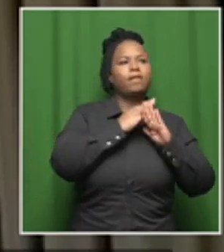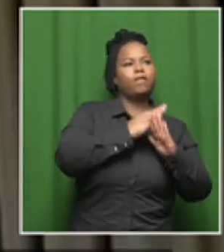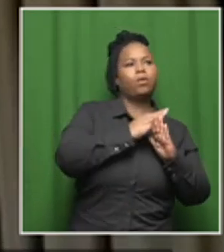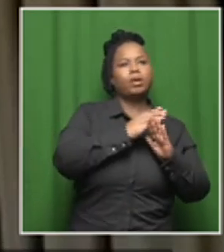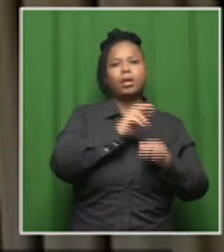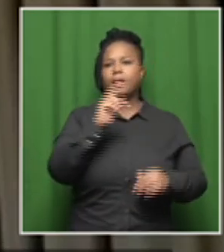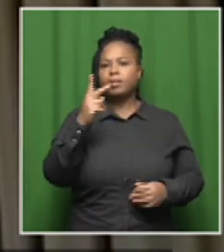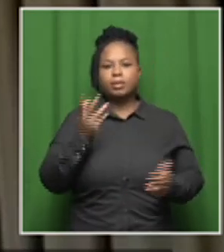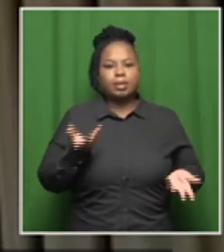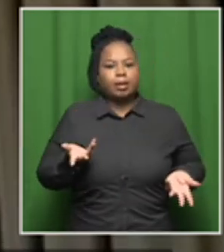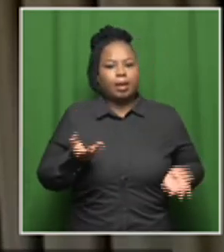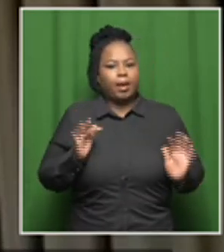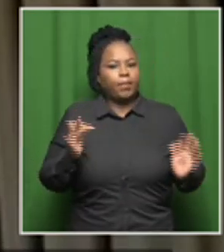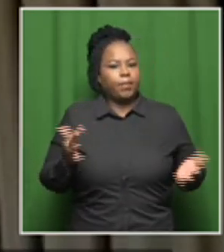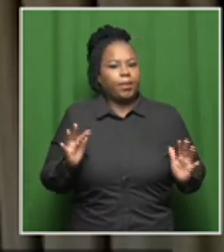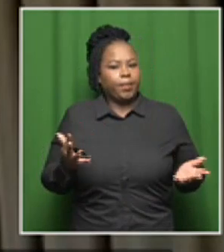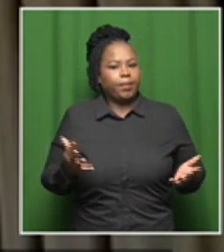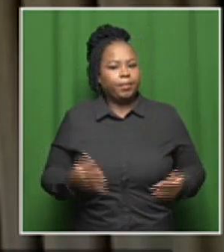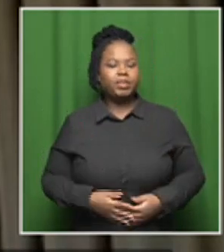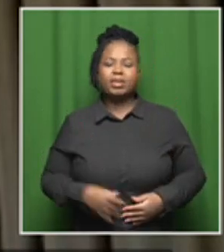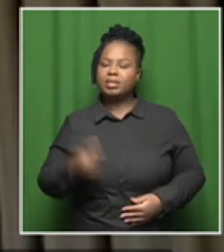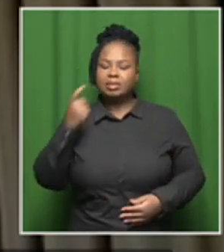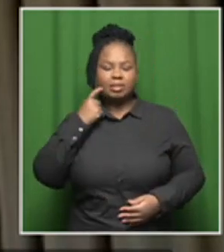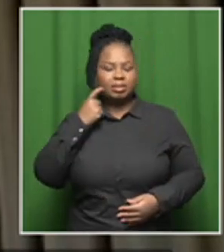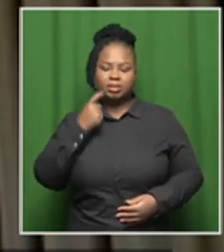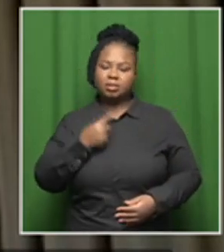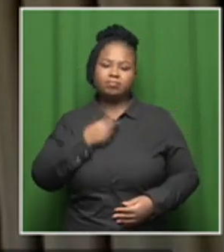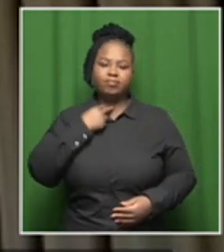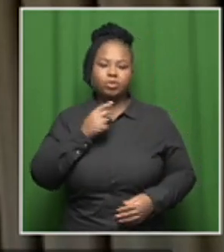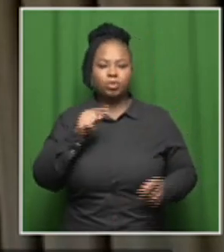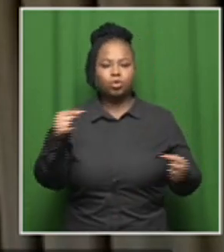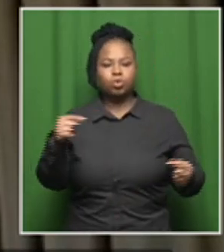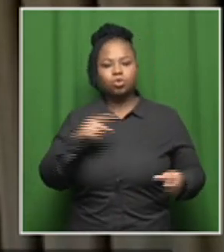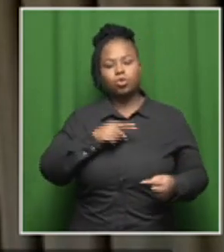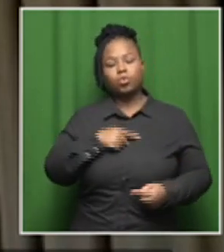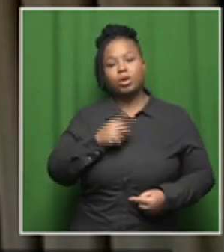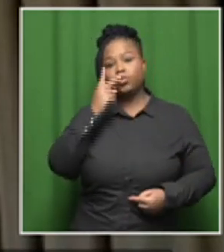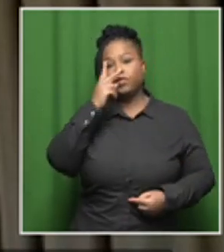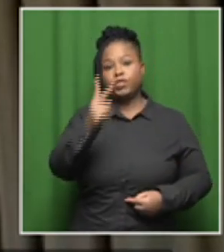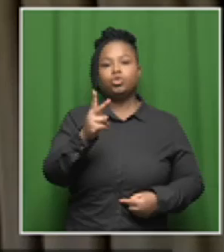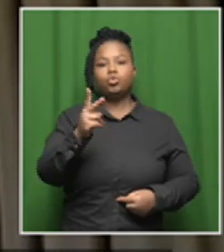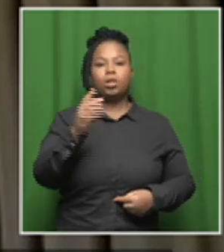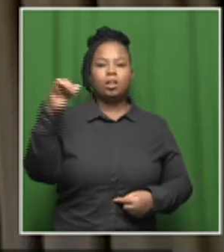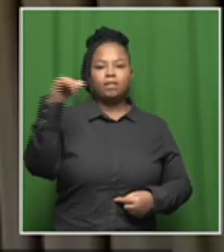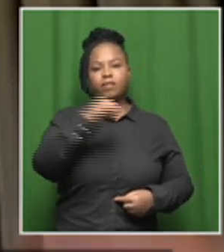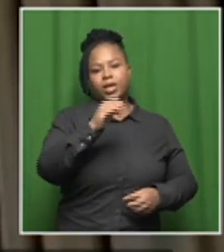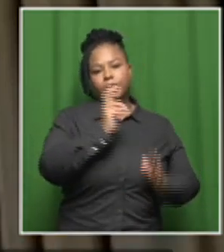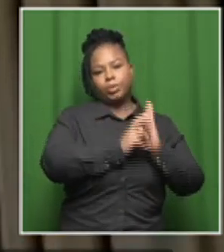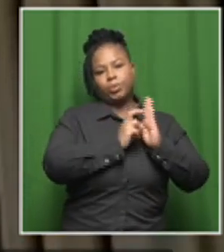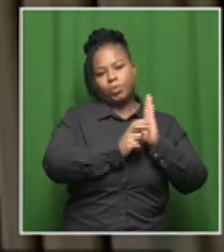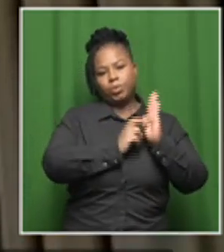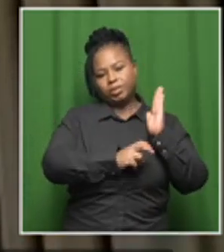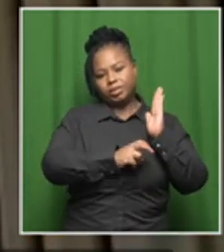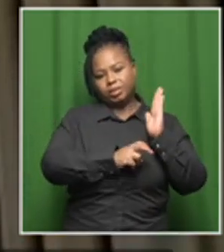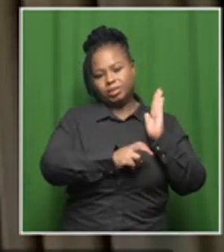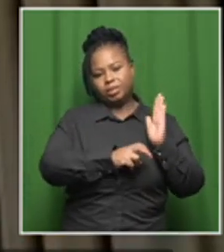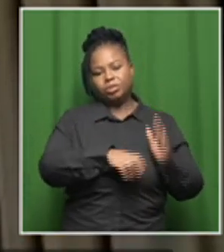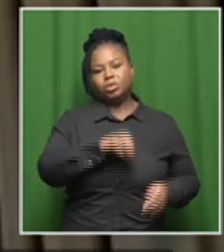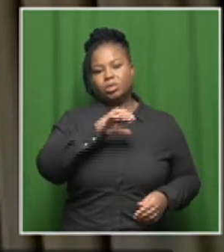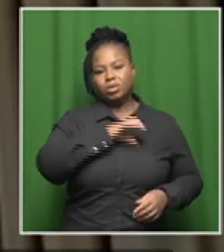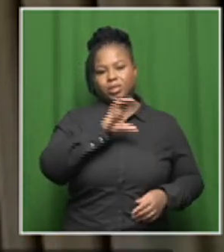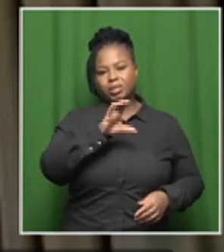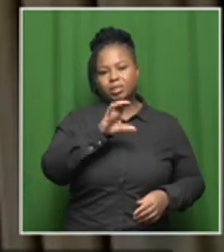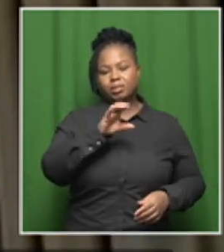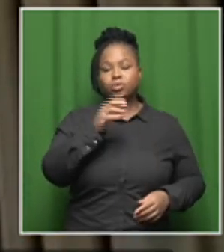is a massive obstacle for them to overcome in what we call visual flight rules, which are this whole see and be seen